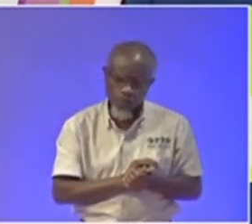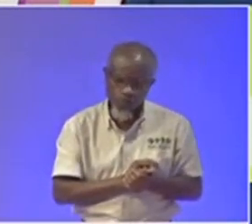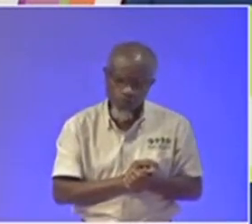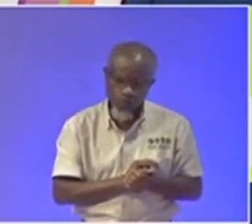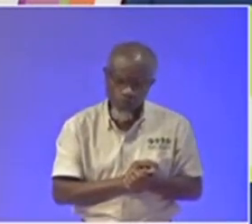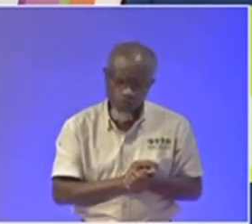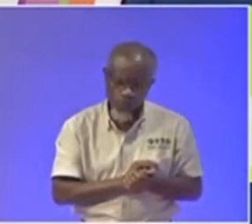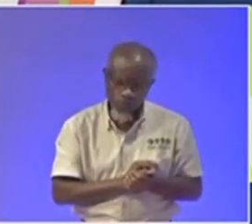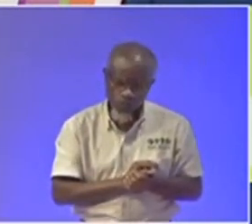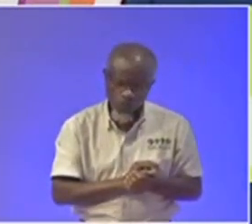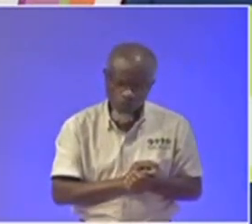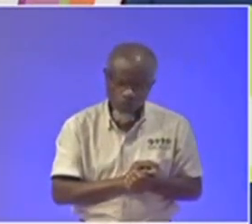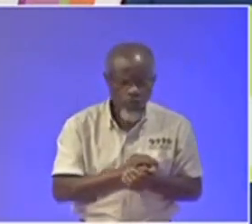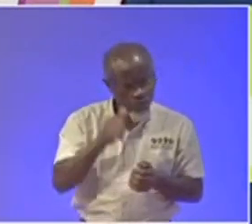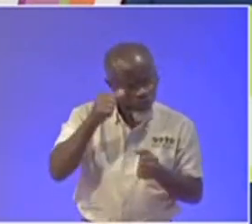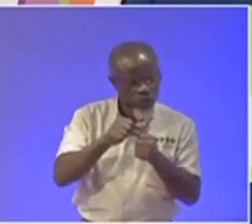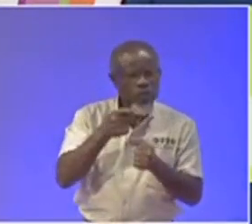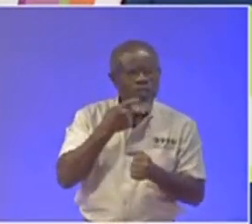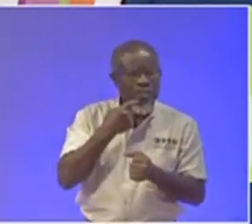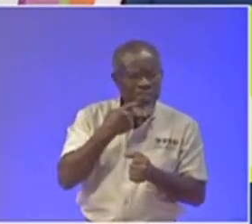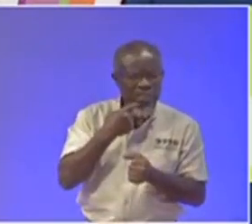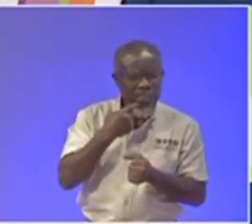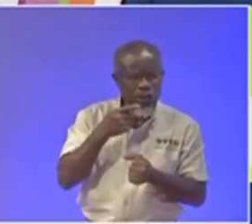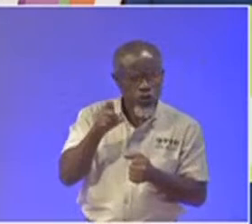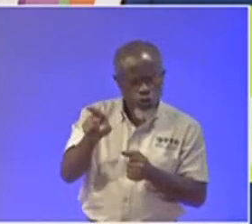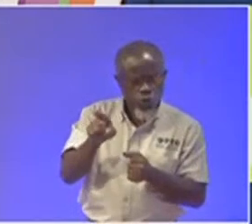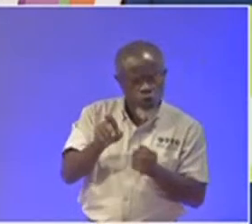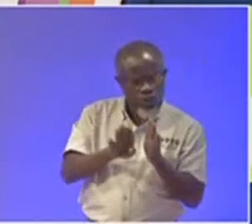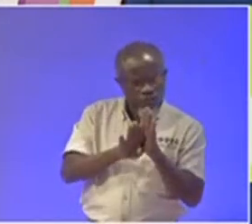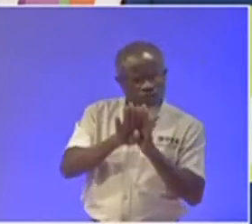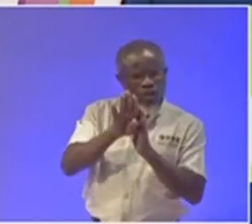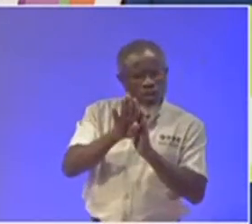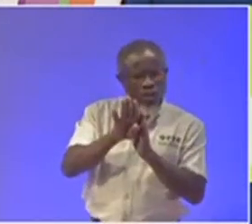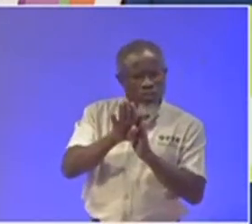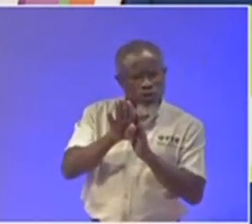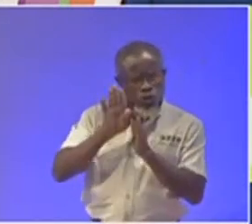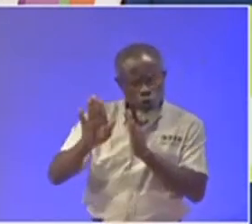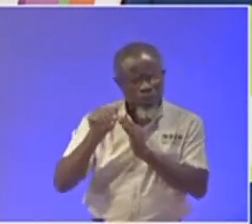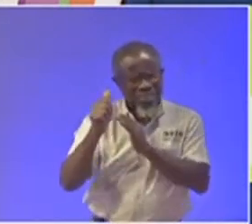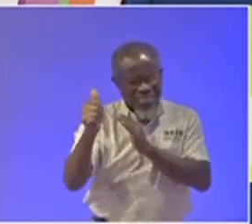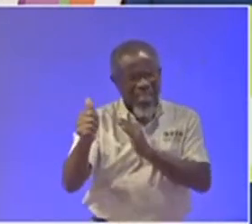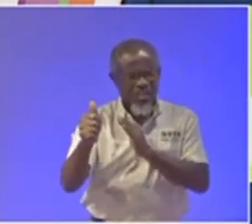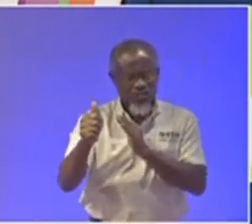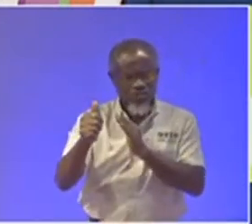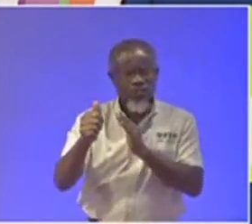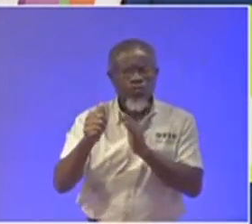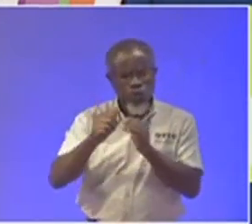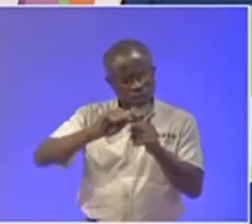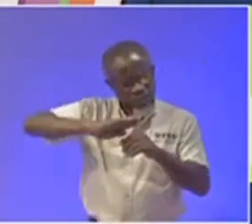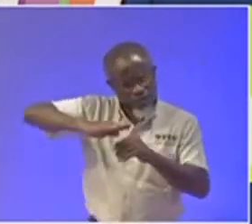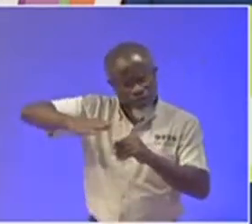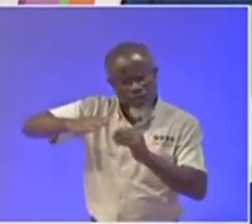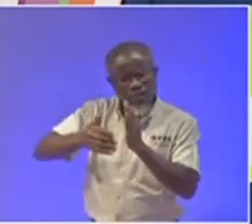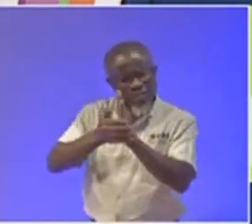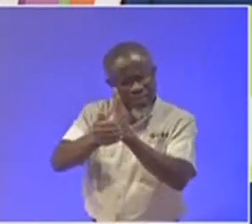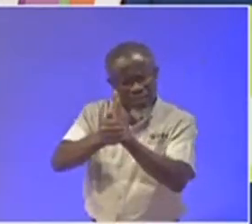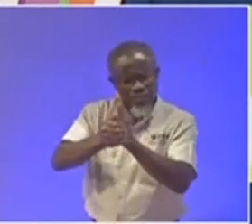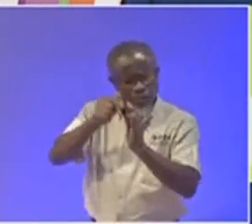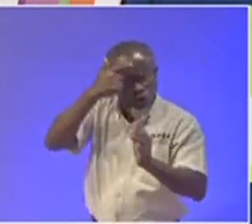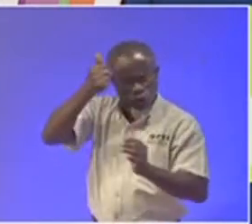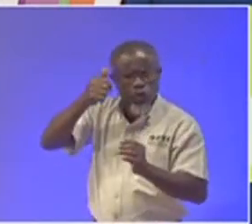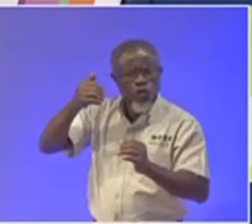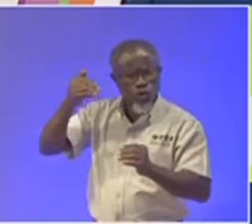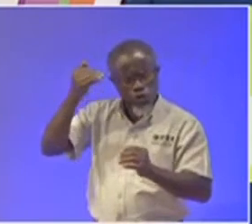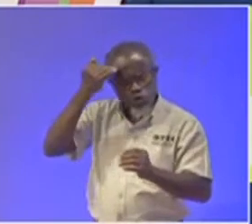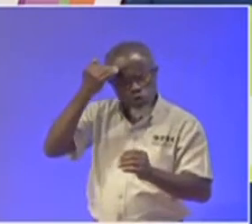went, and they helped build your capacity for people, individuals that you knew that you were going to engage with. We have